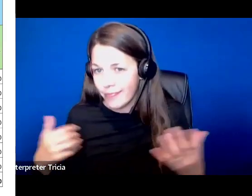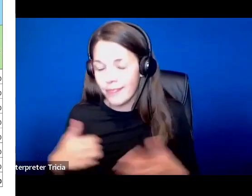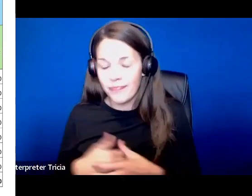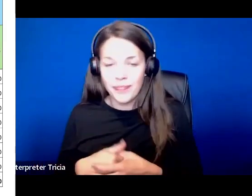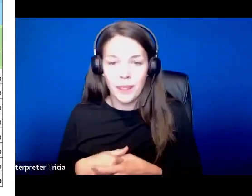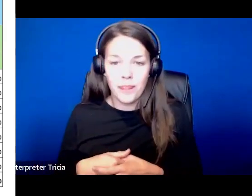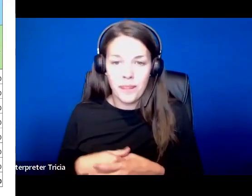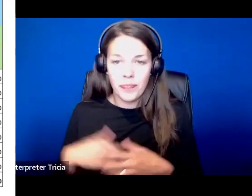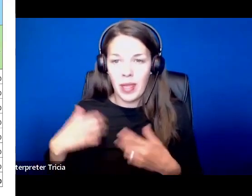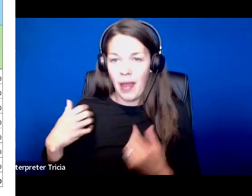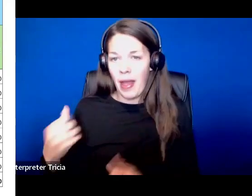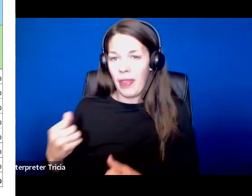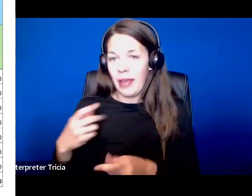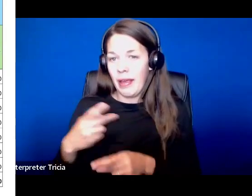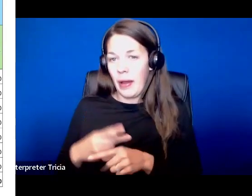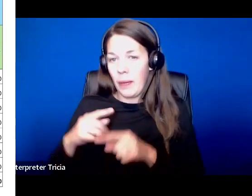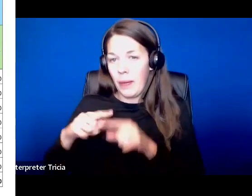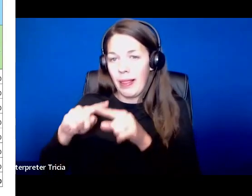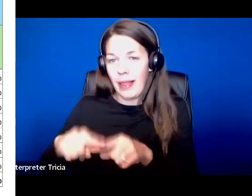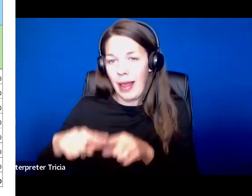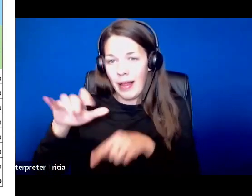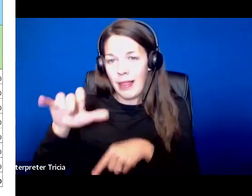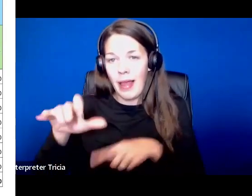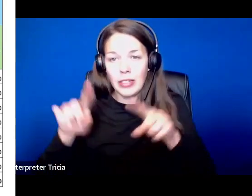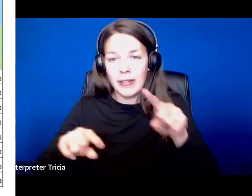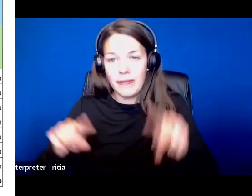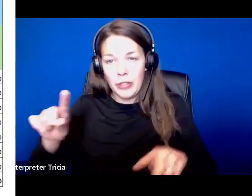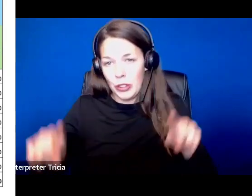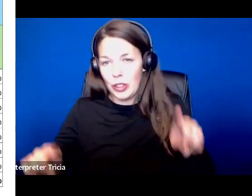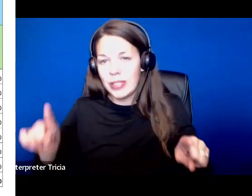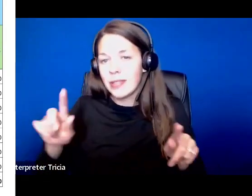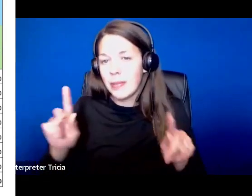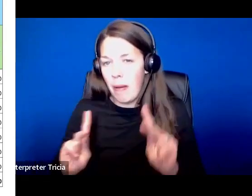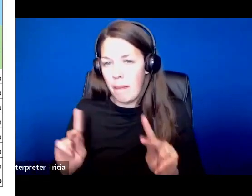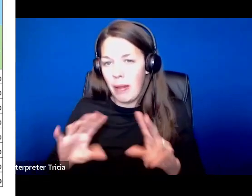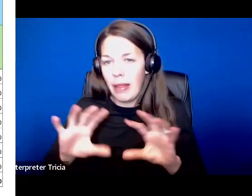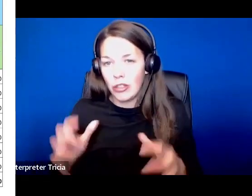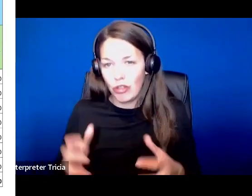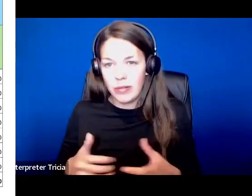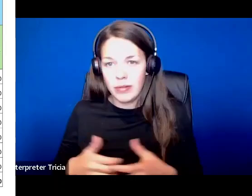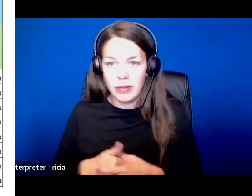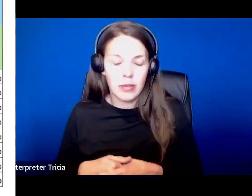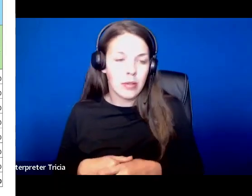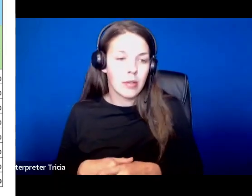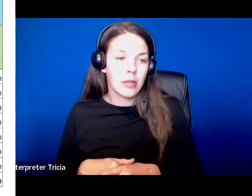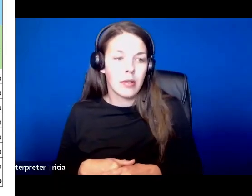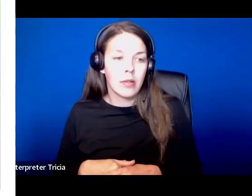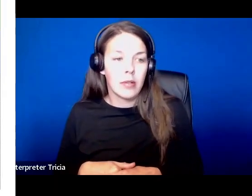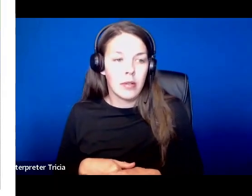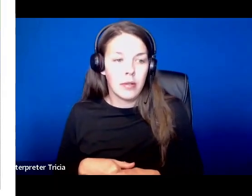relies on that diverse populations for the workforce. All right, next slide.